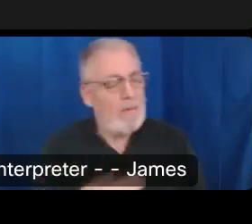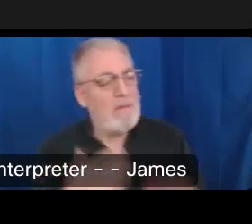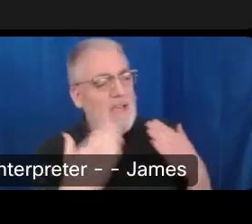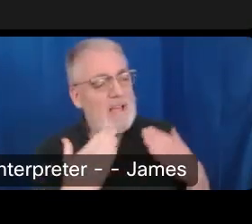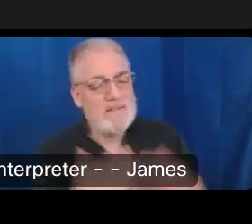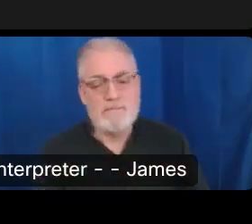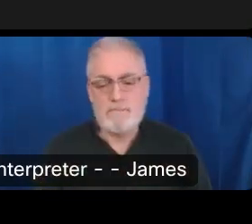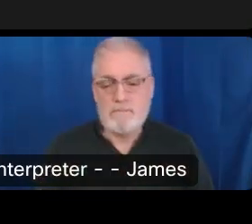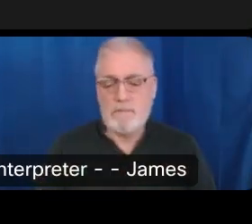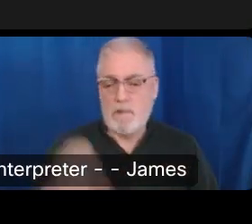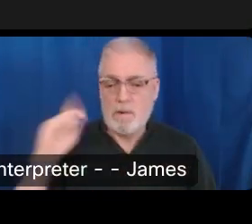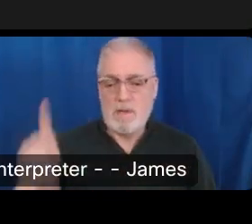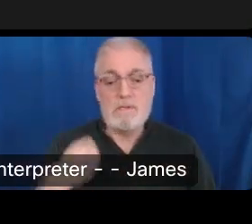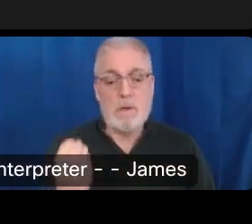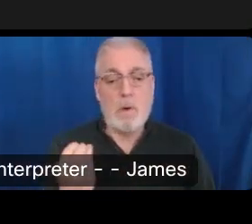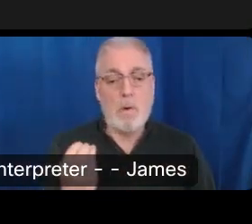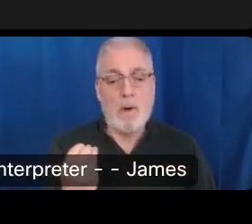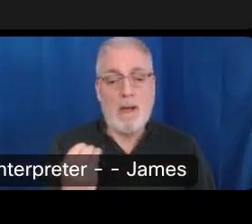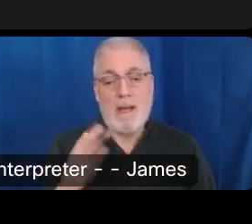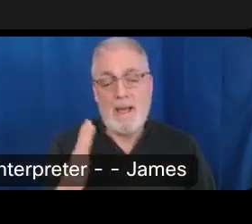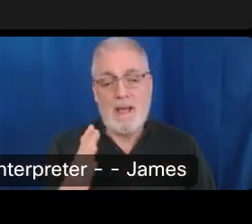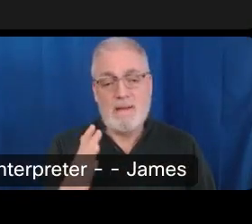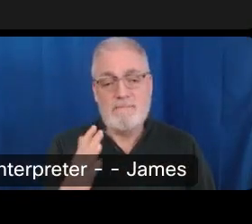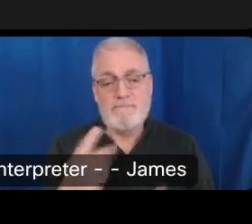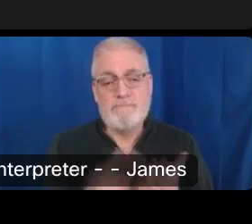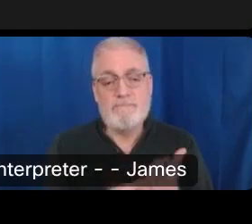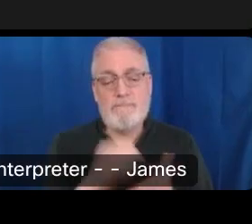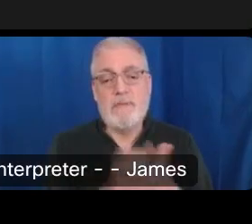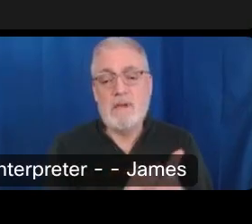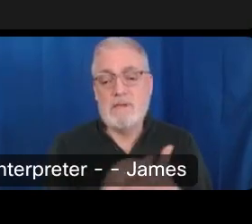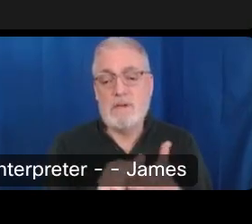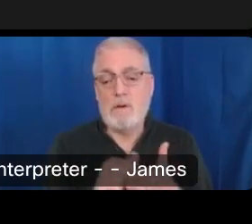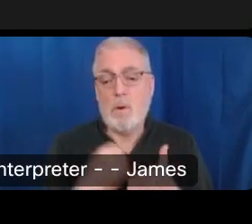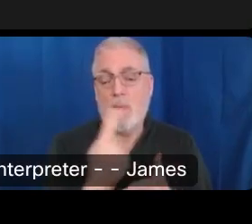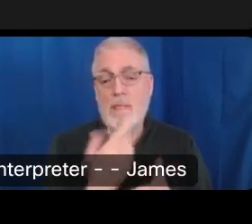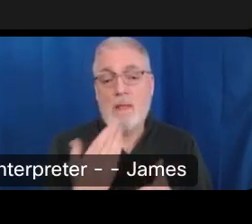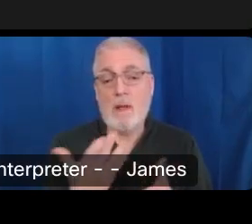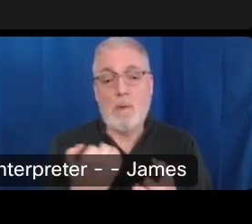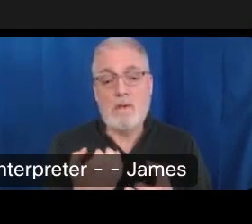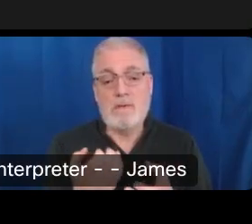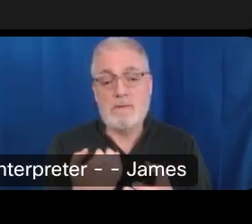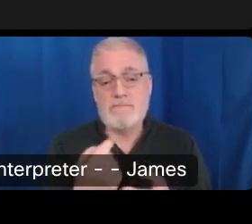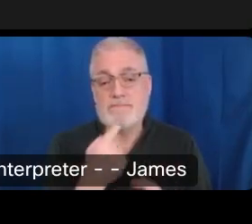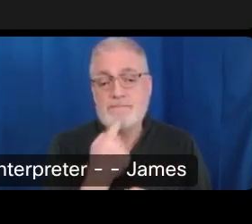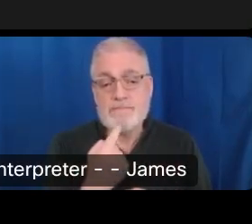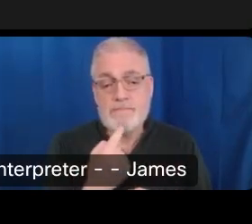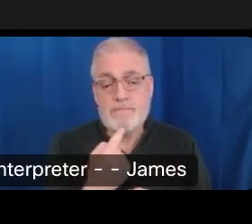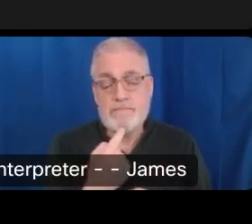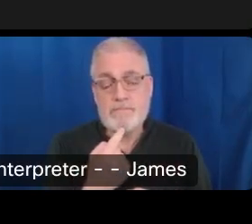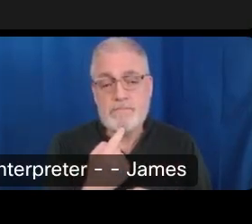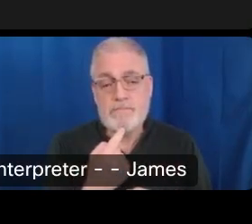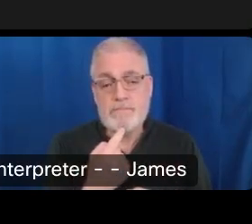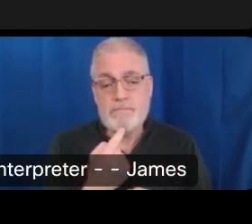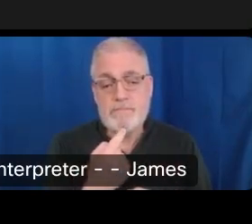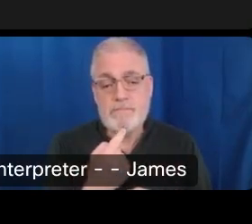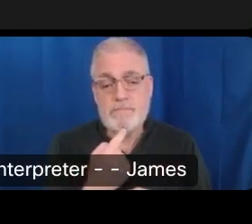Great. Okay. So I sort of went over the agenda. One other item that I wanted to mention before we turn it over to